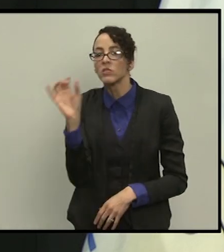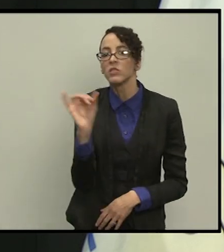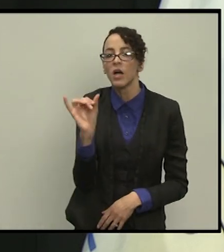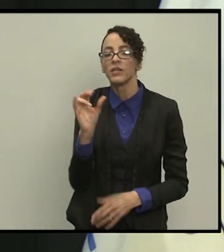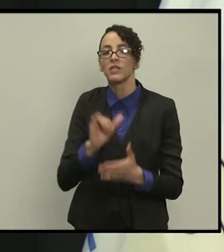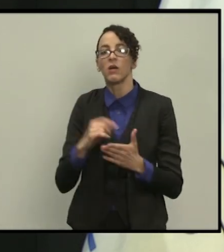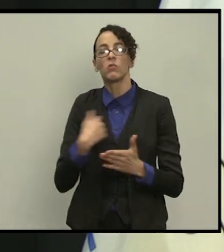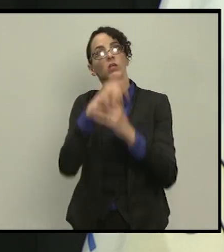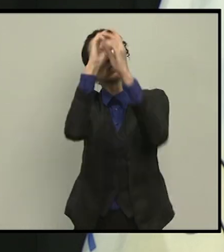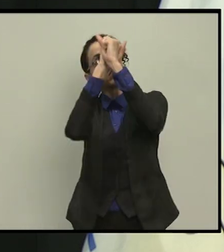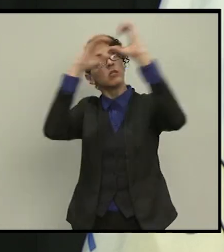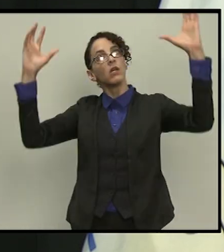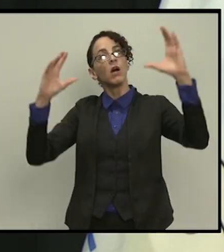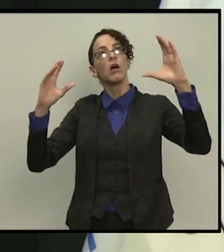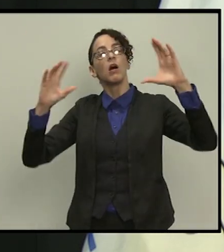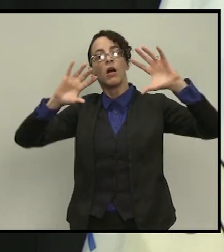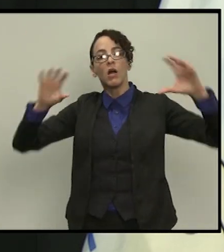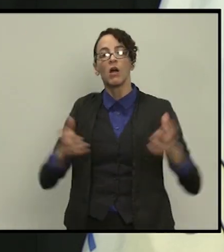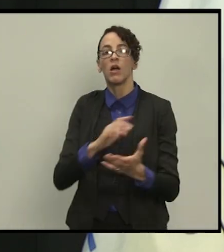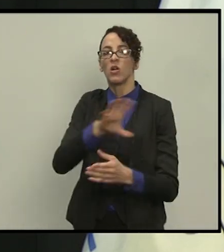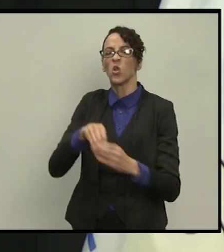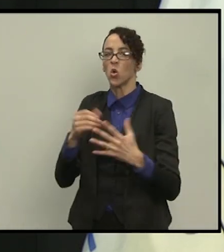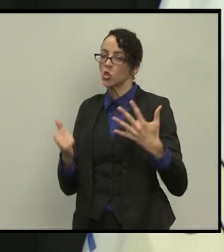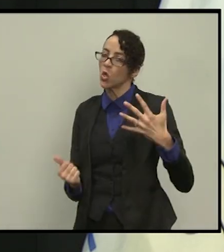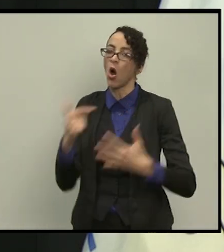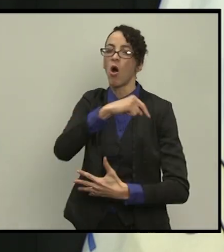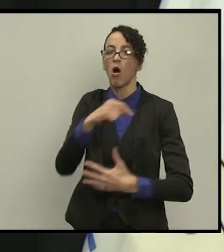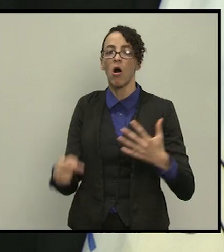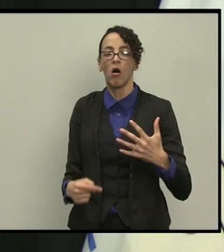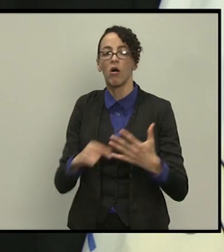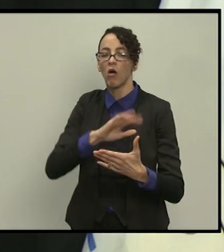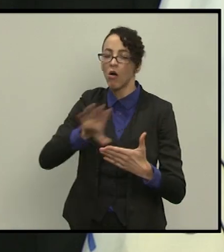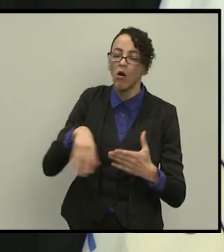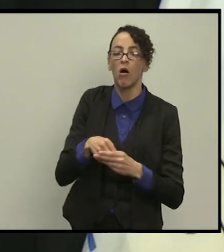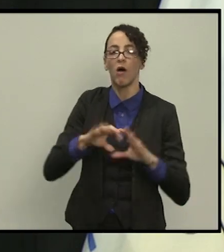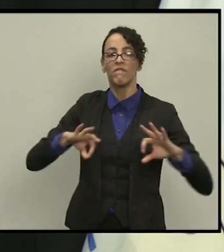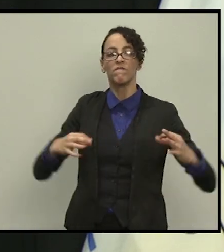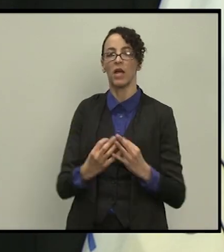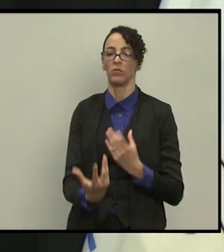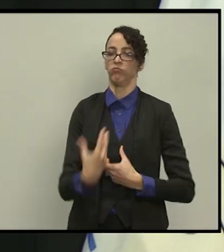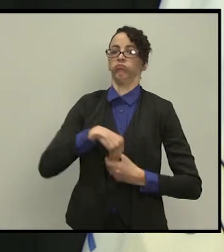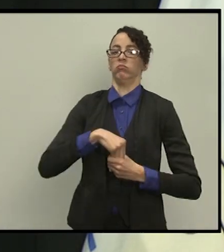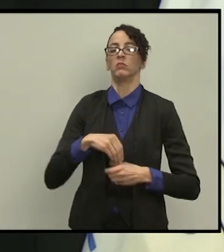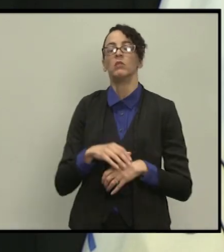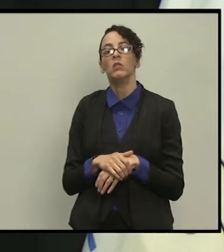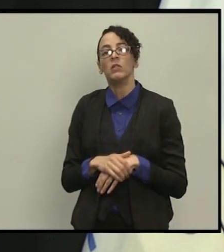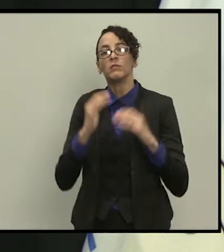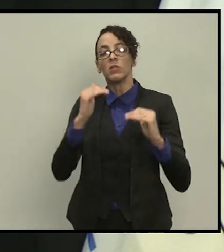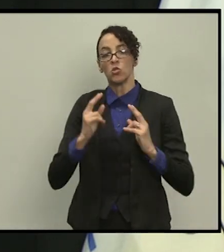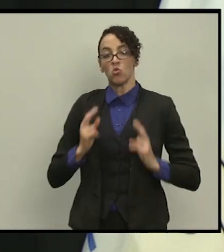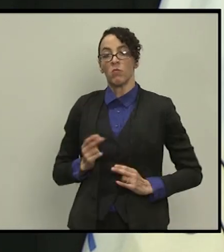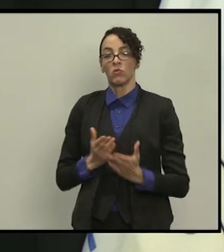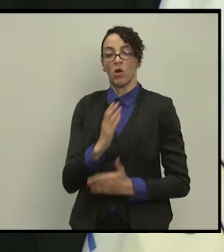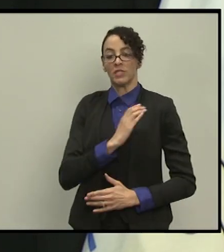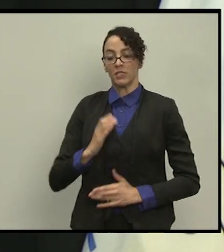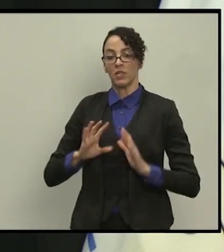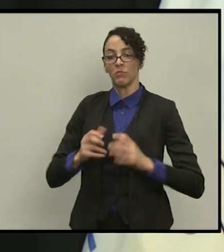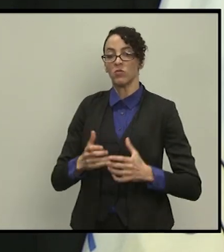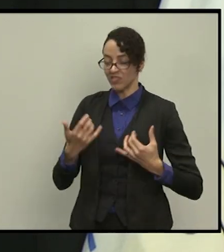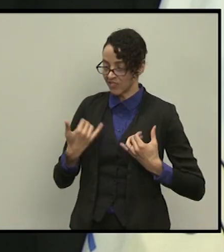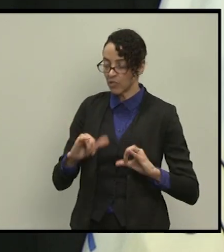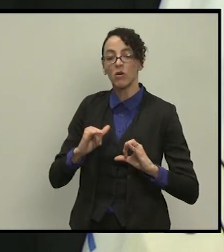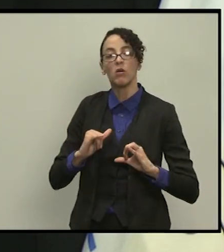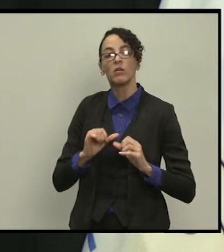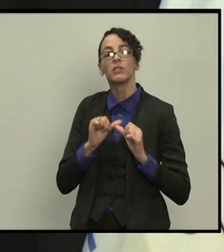leaving out any families. Our Civil Rights Division at the Human Rights Commission is continuing to process complaints of